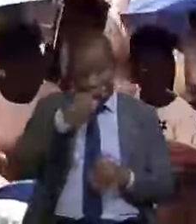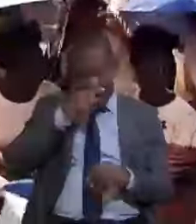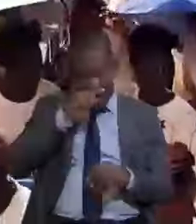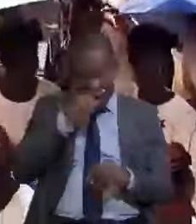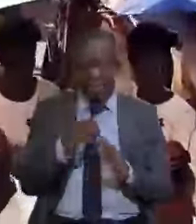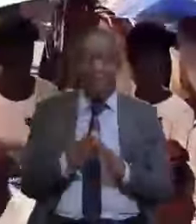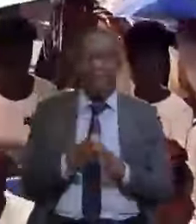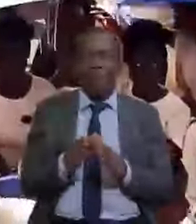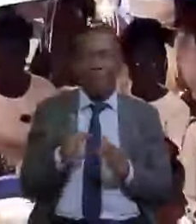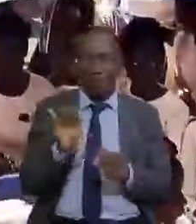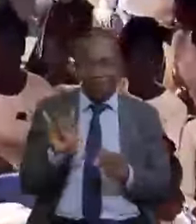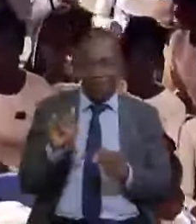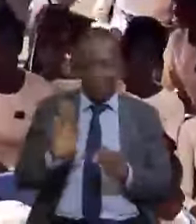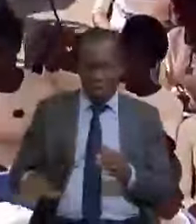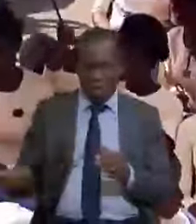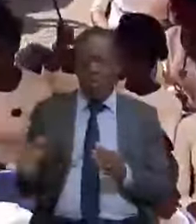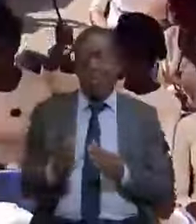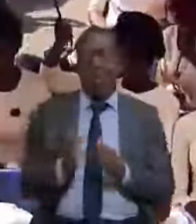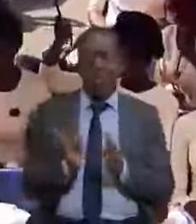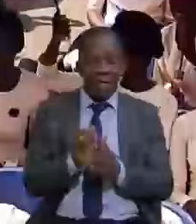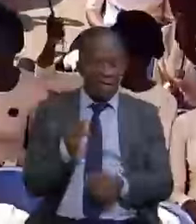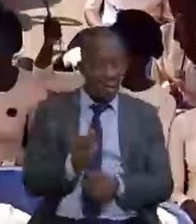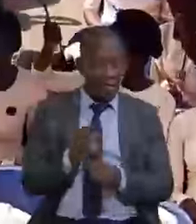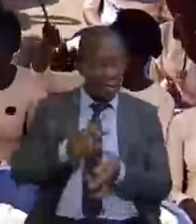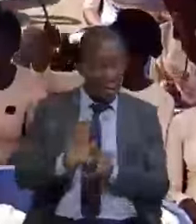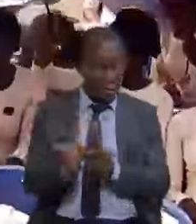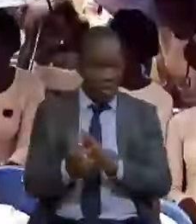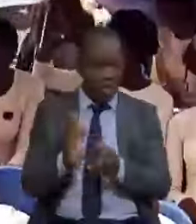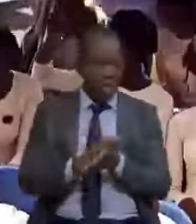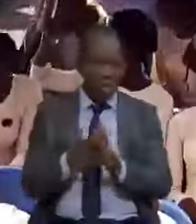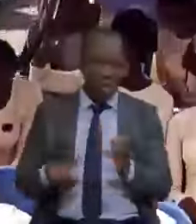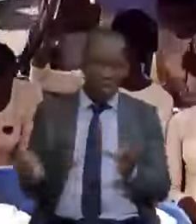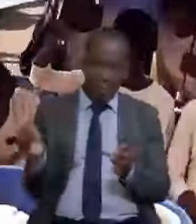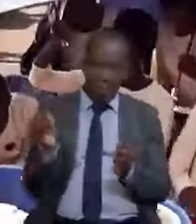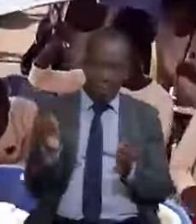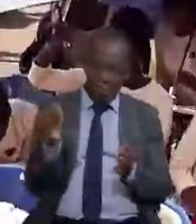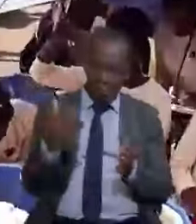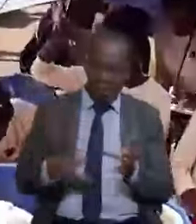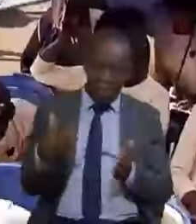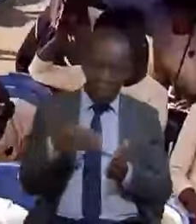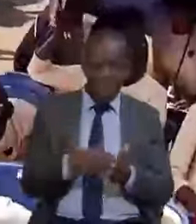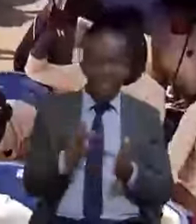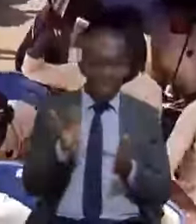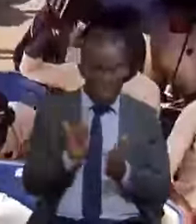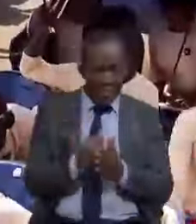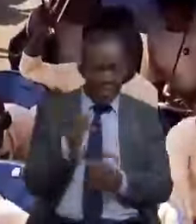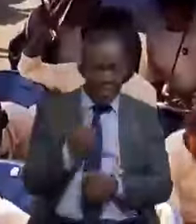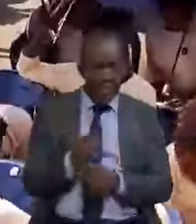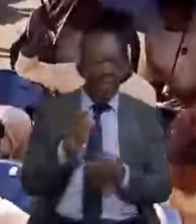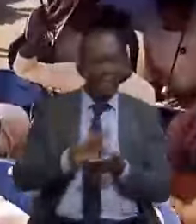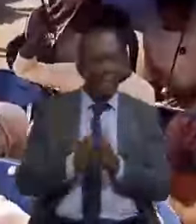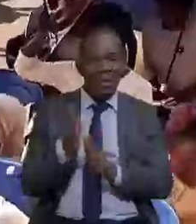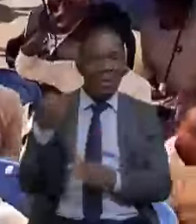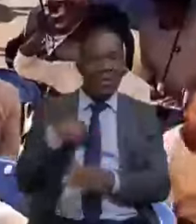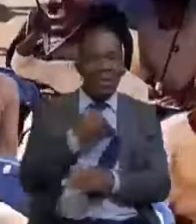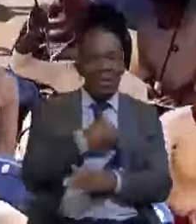into the kingdom, and they have just become members of the family of God. And if for little